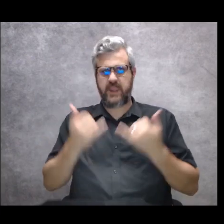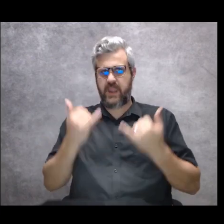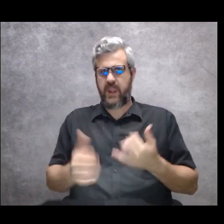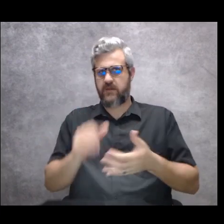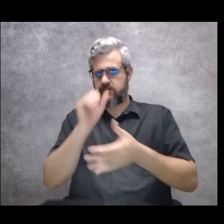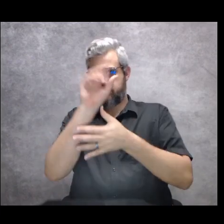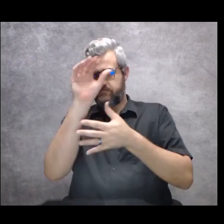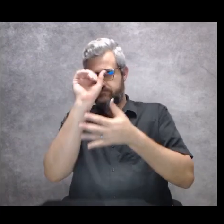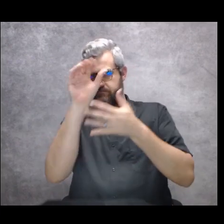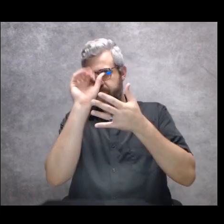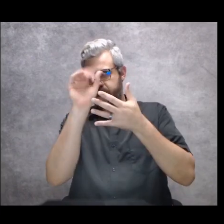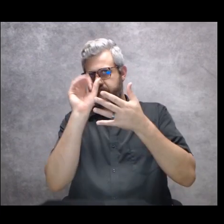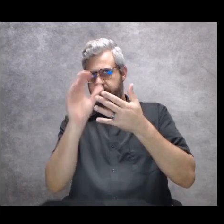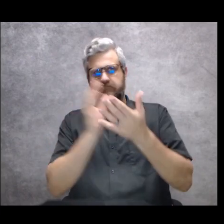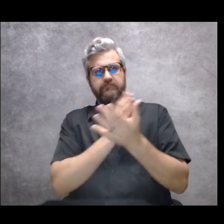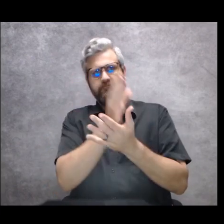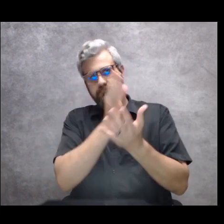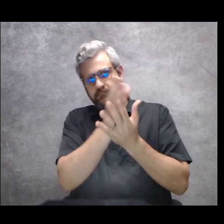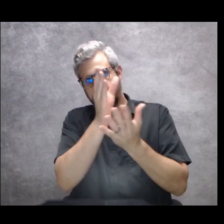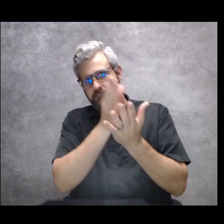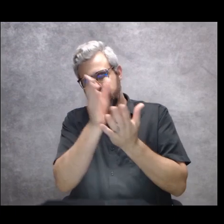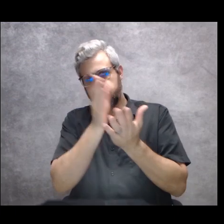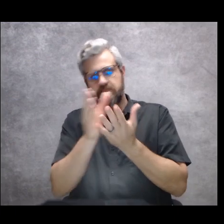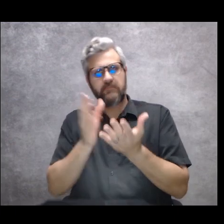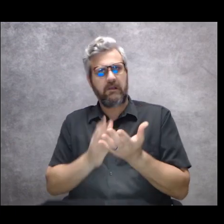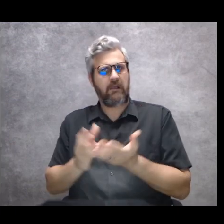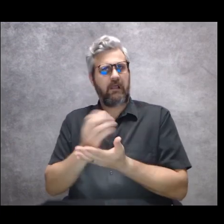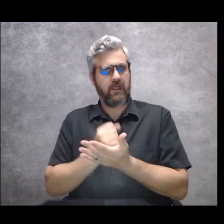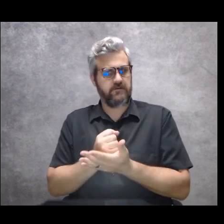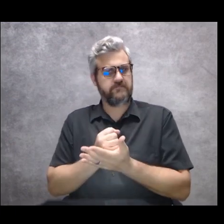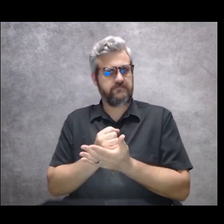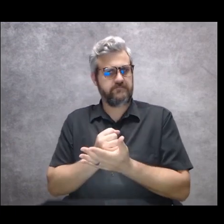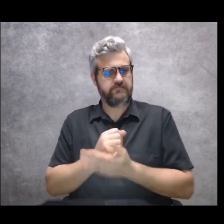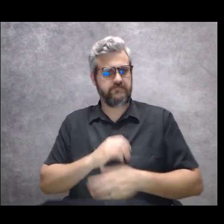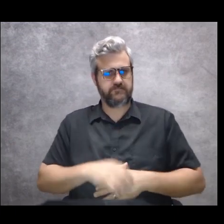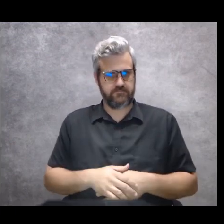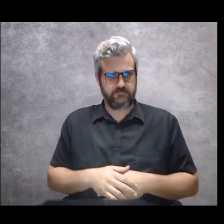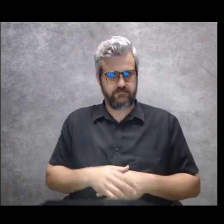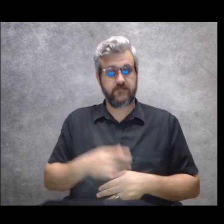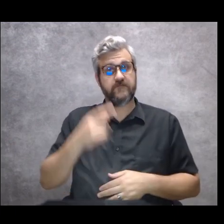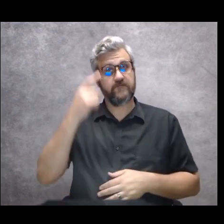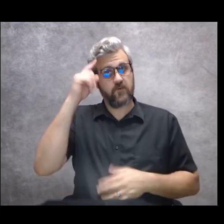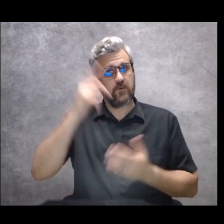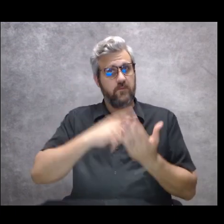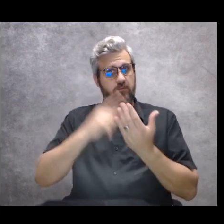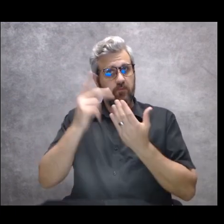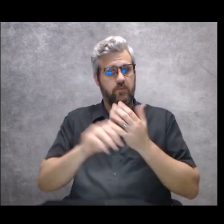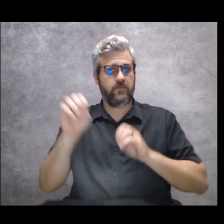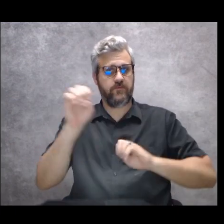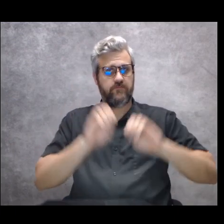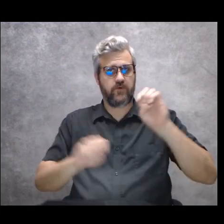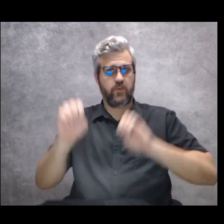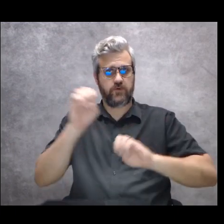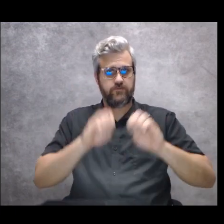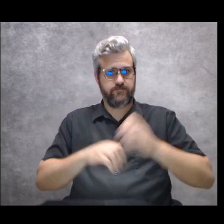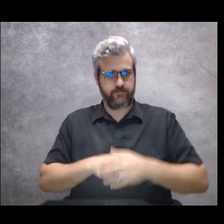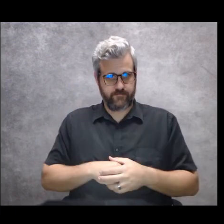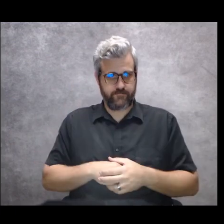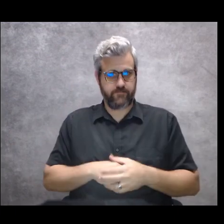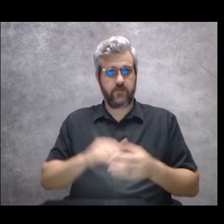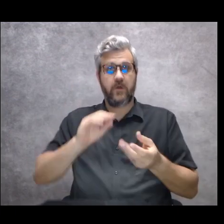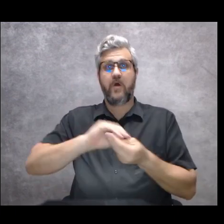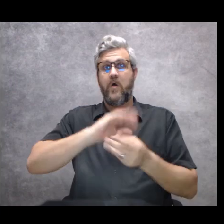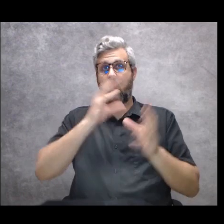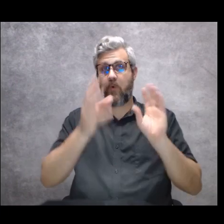collected from for the program evaluation. Overall student progress, student, parent, and